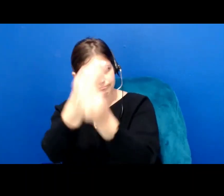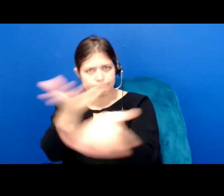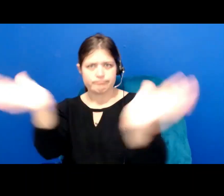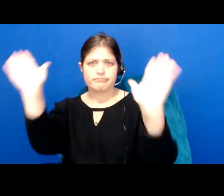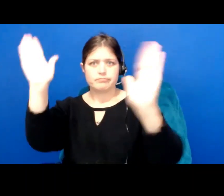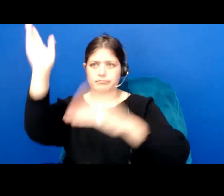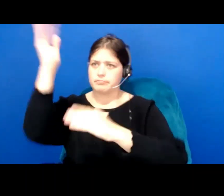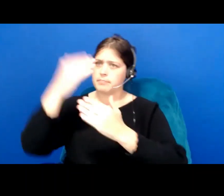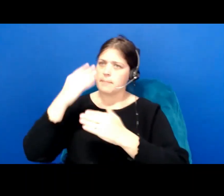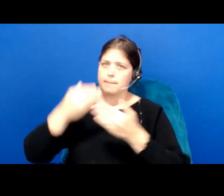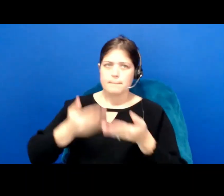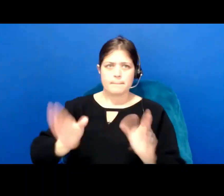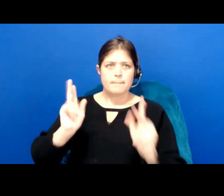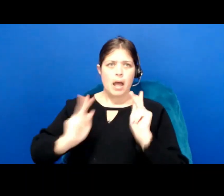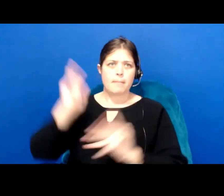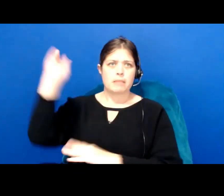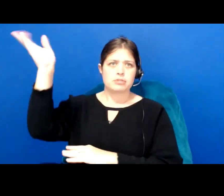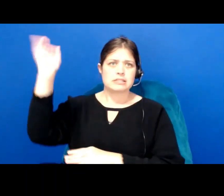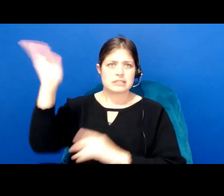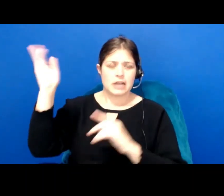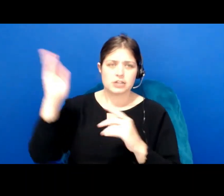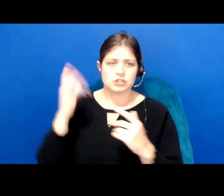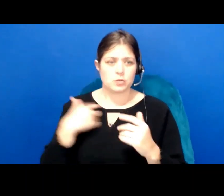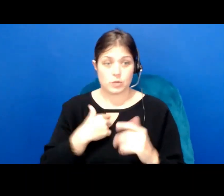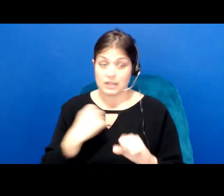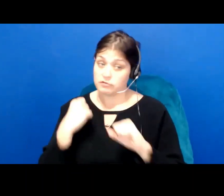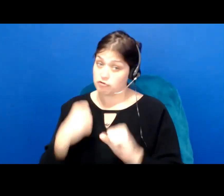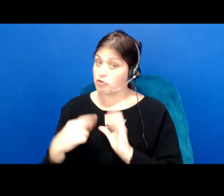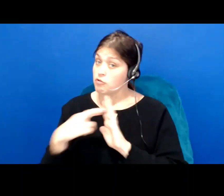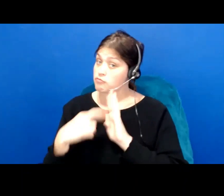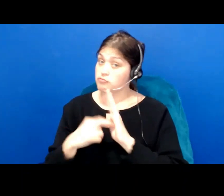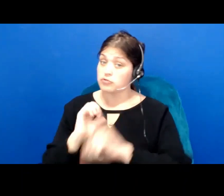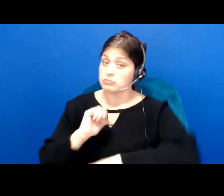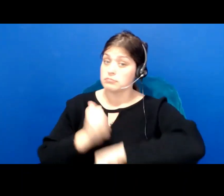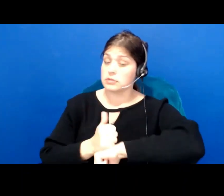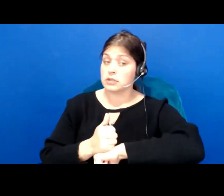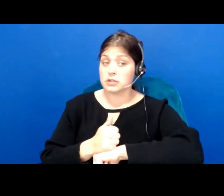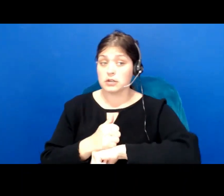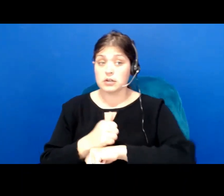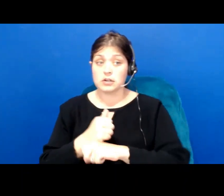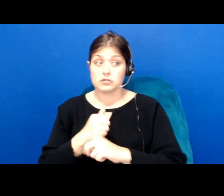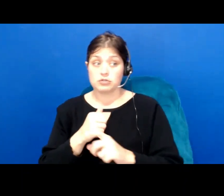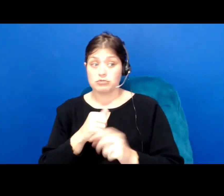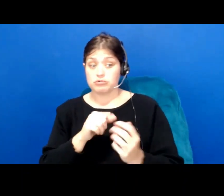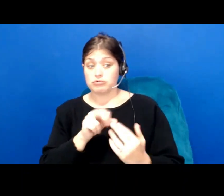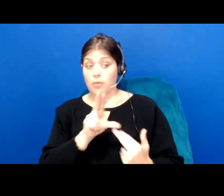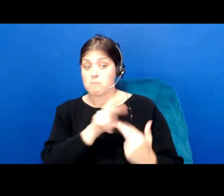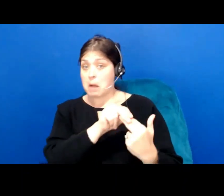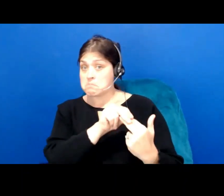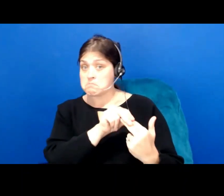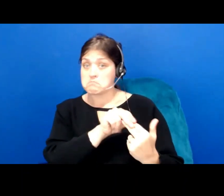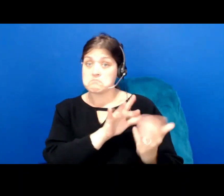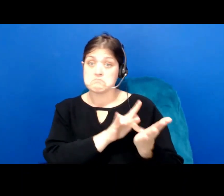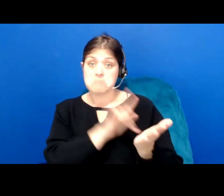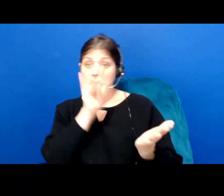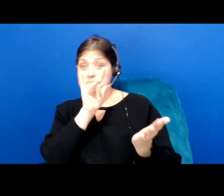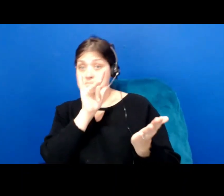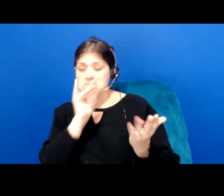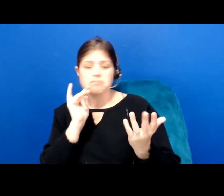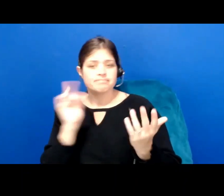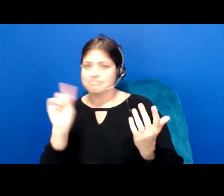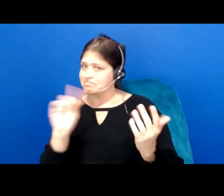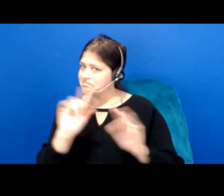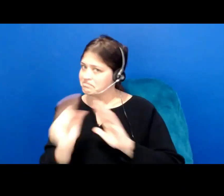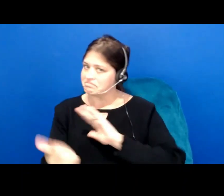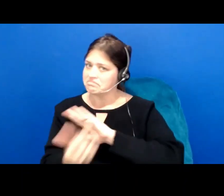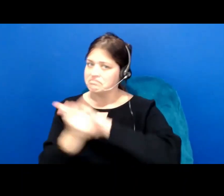We have strong rules with respect to fabrication, falsification, and plagiarism. We encourage you to use